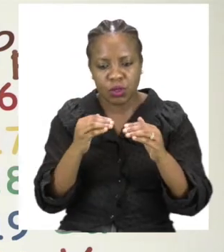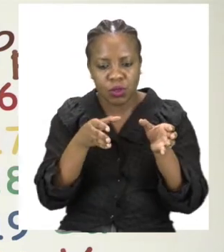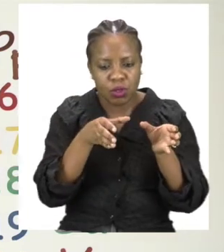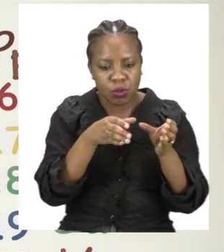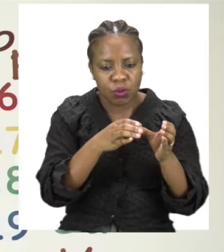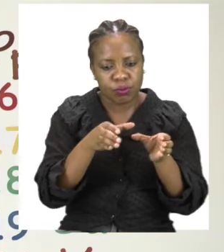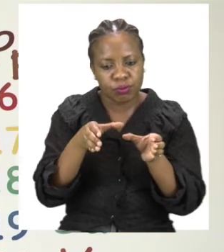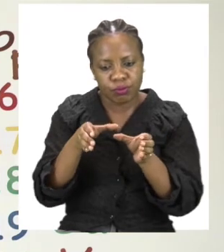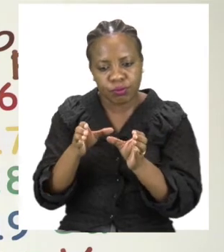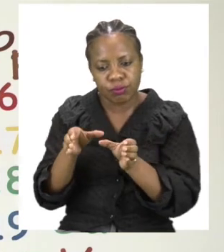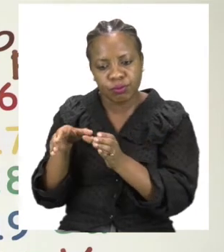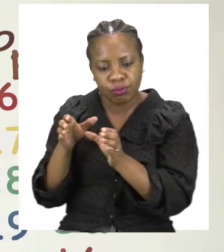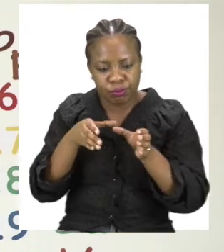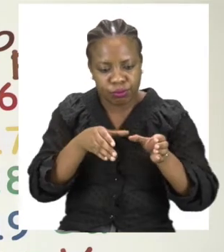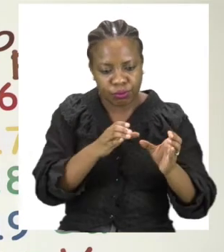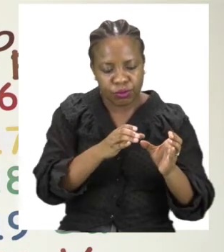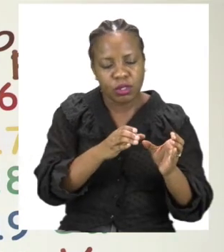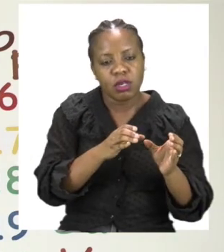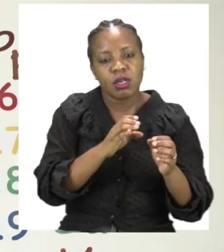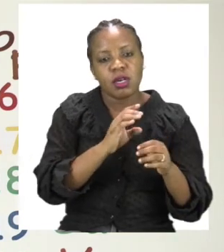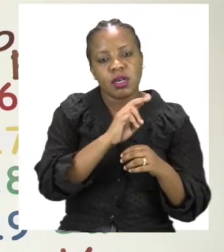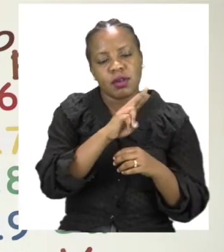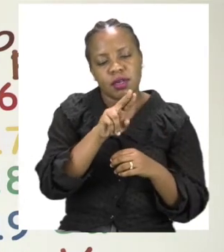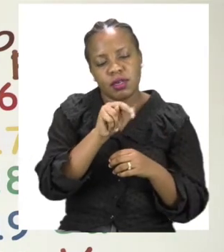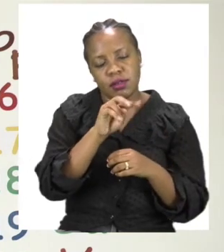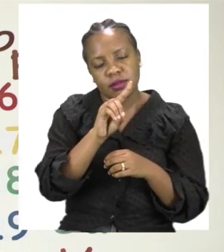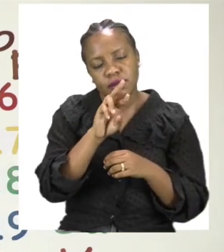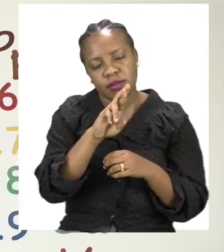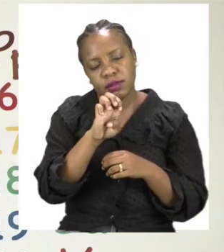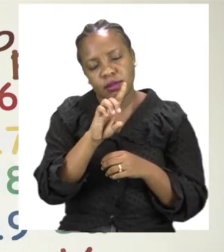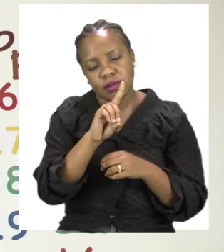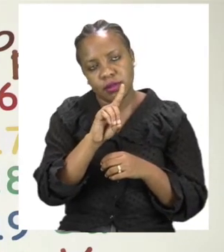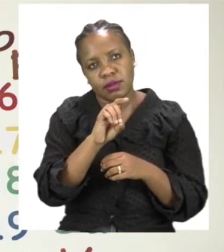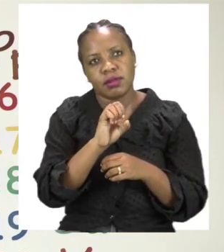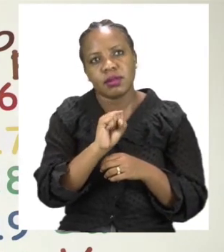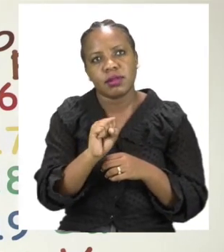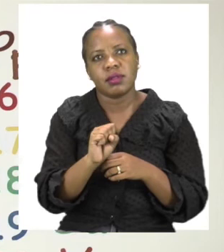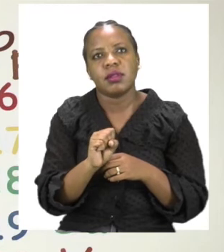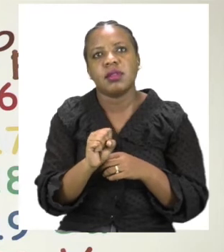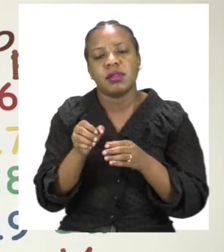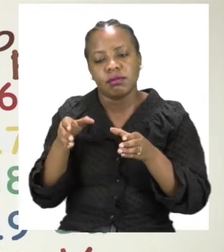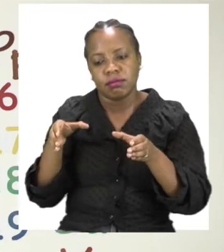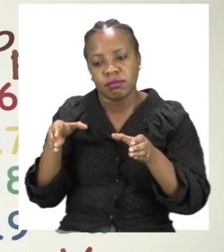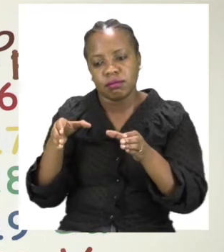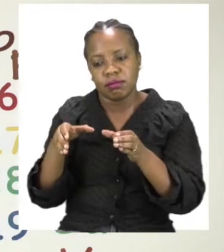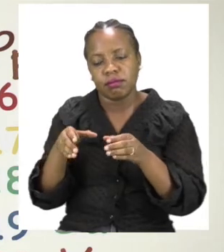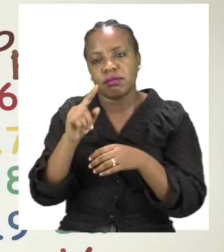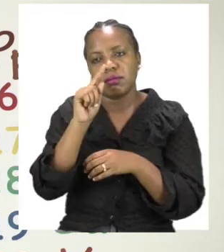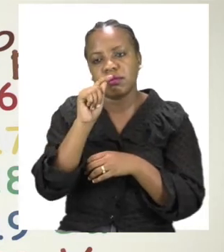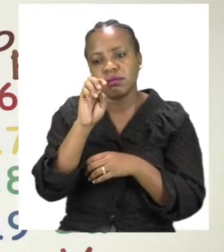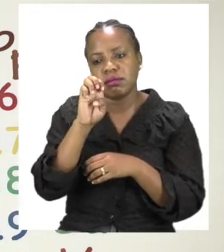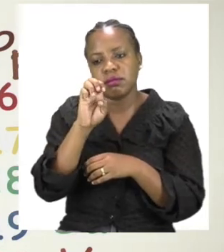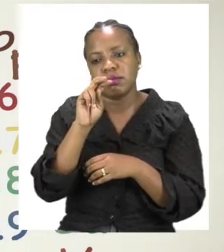hundreds, tens, and units. Our 100 was by itself, our tens were